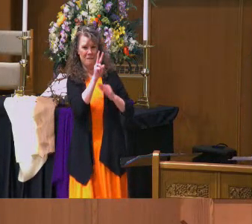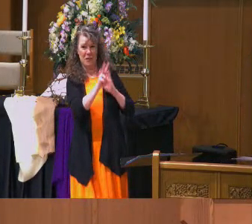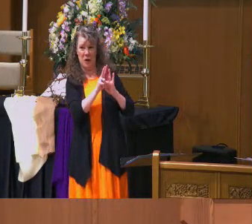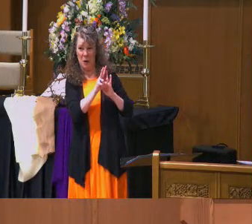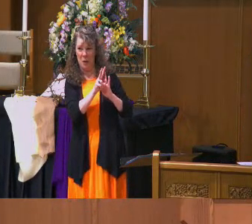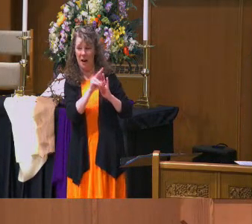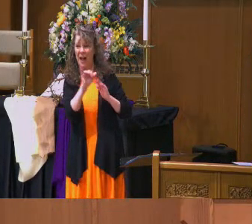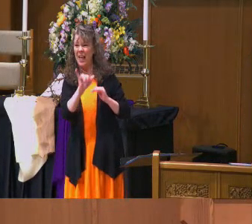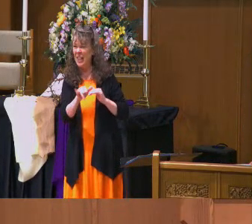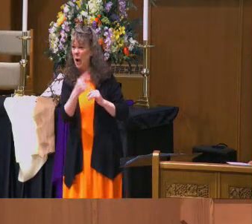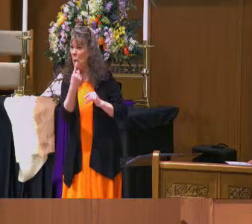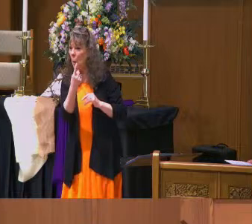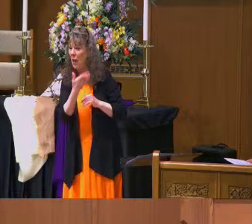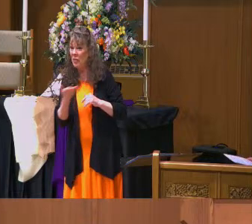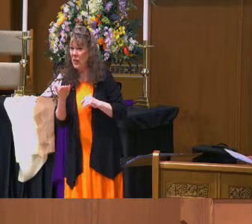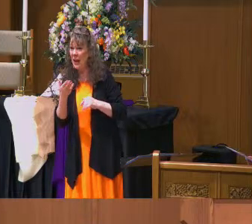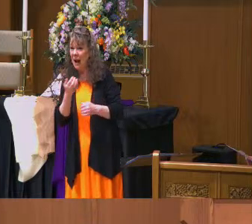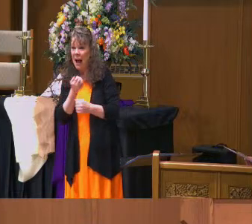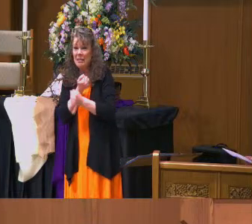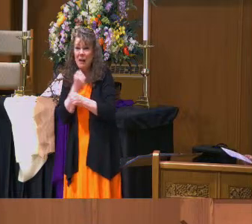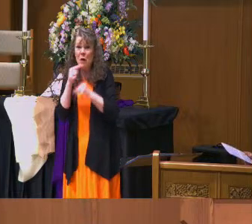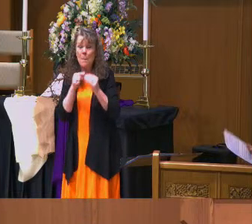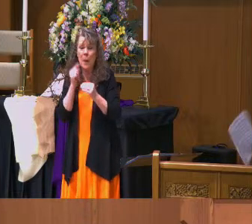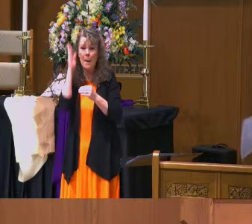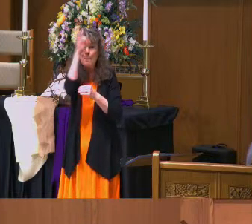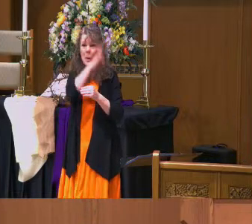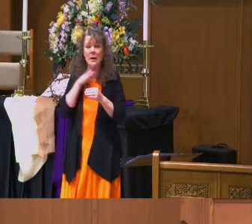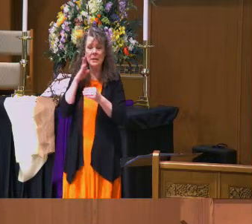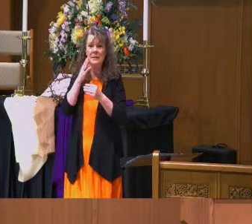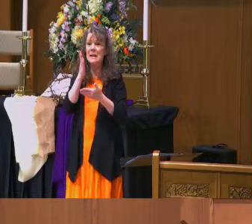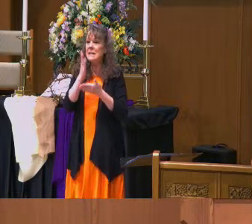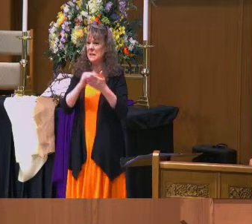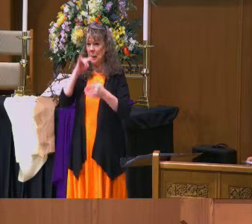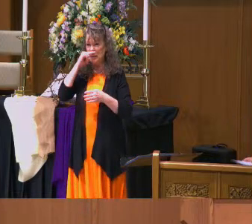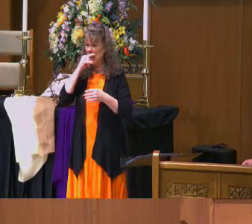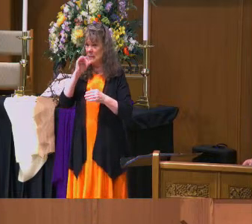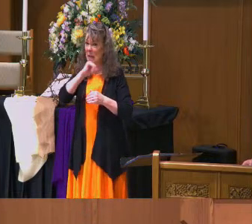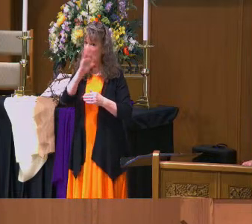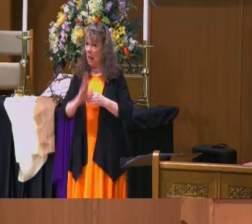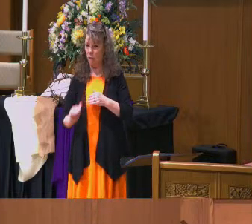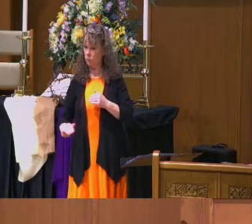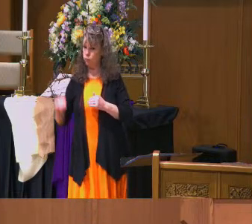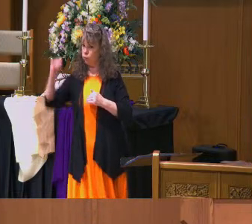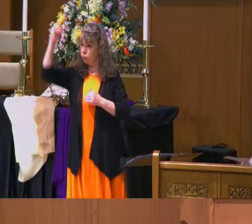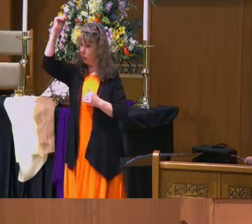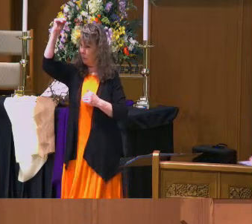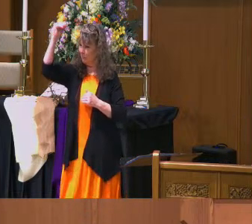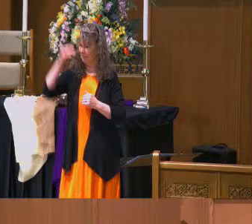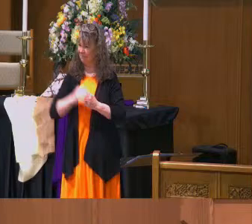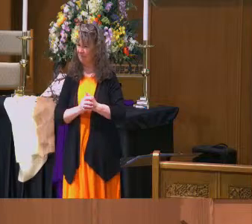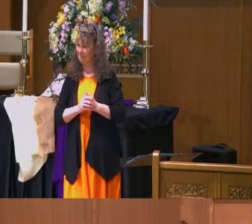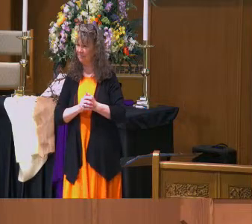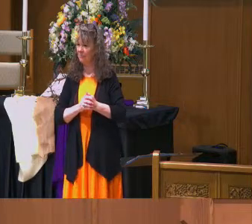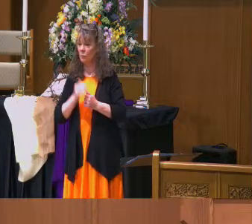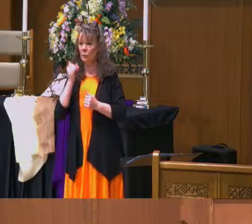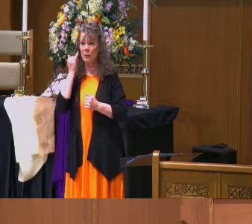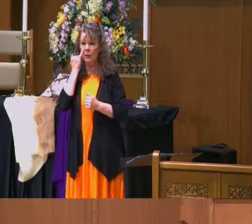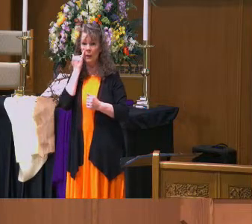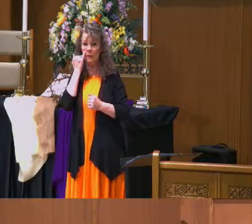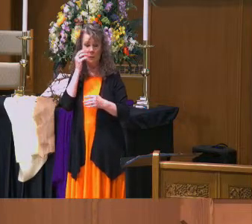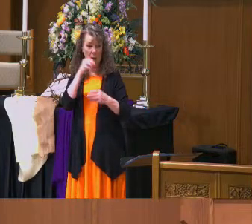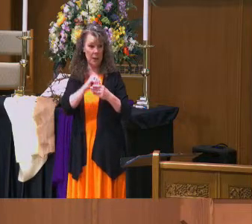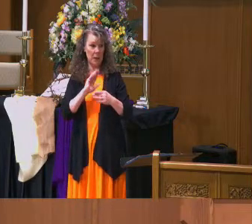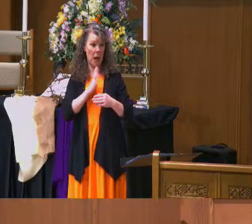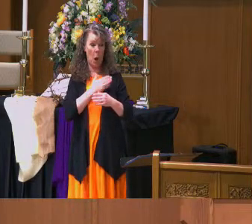that's the one thing I loved about my Nita. Some kids just never grow up. And if you would be in some of our